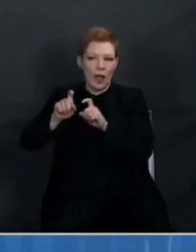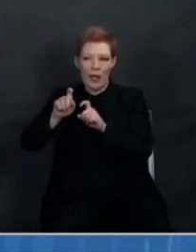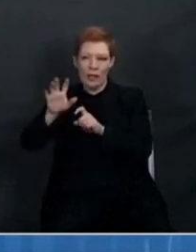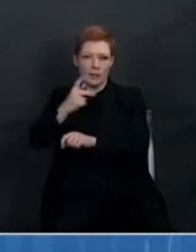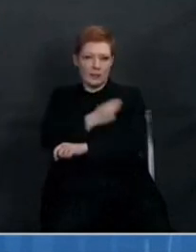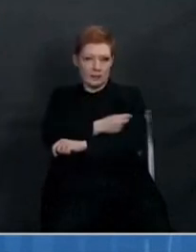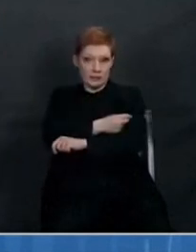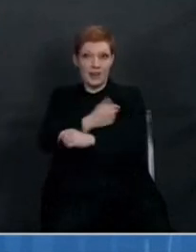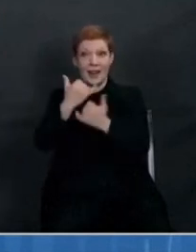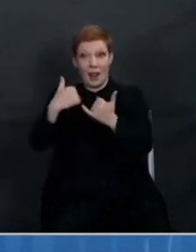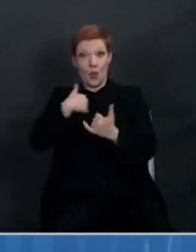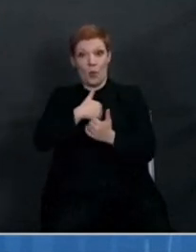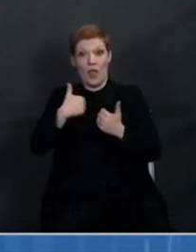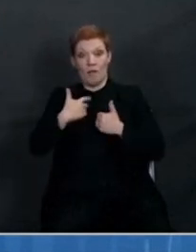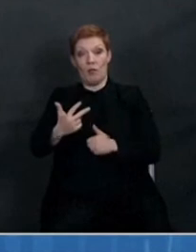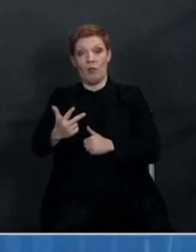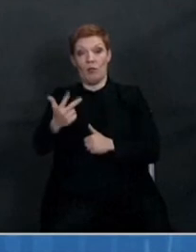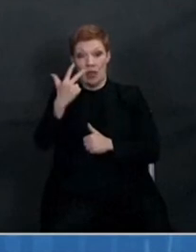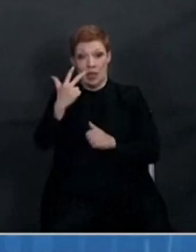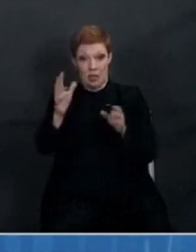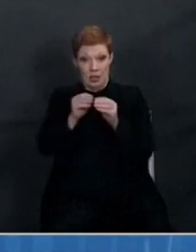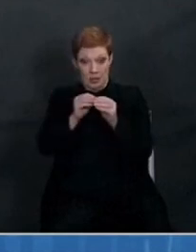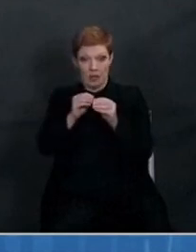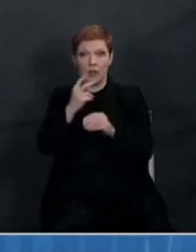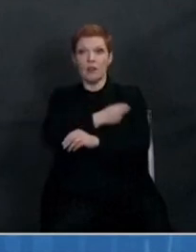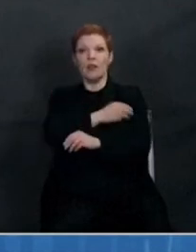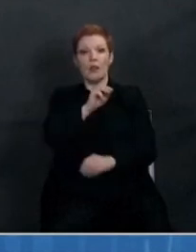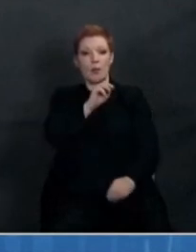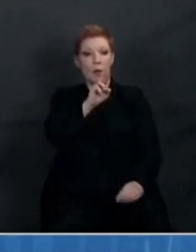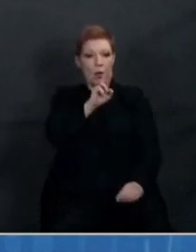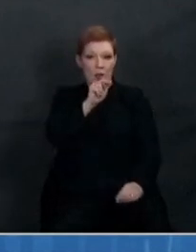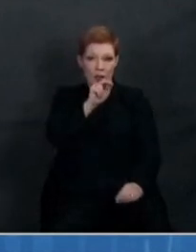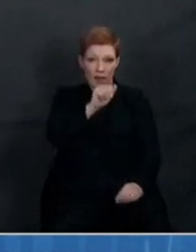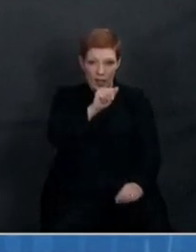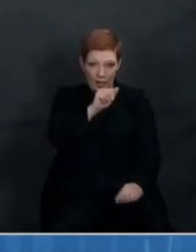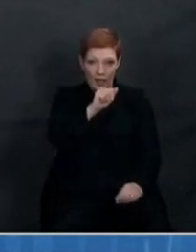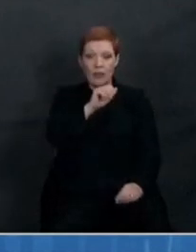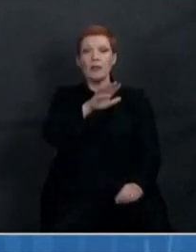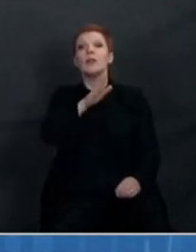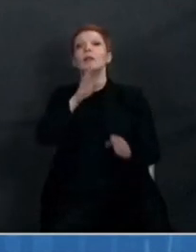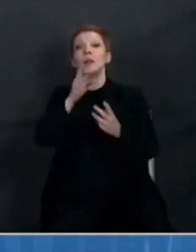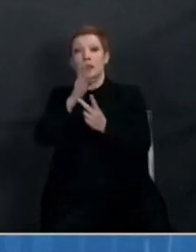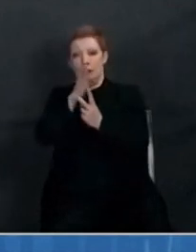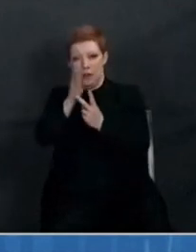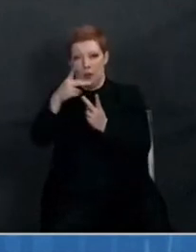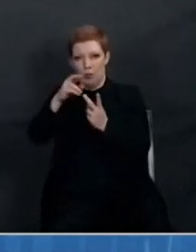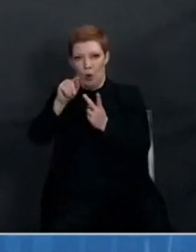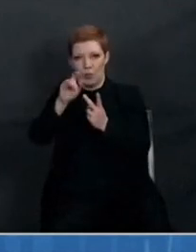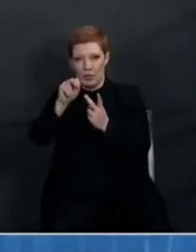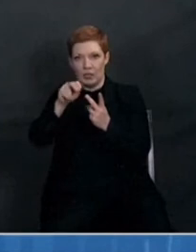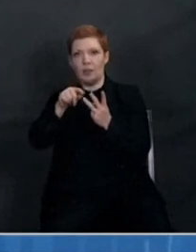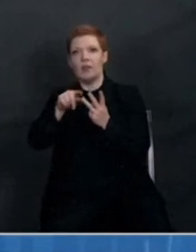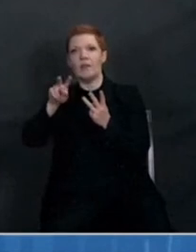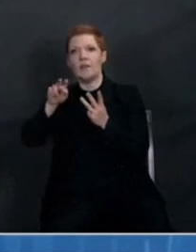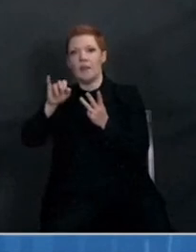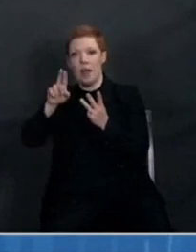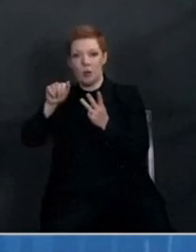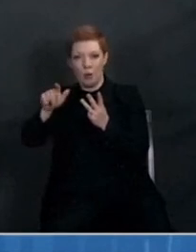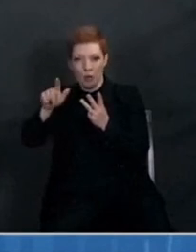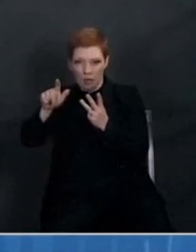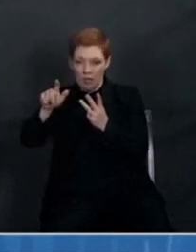separate vaccine platforms, mRNA, soluble recombinant protein, and viral vectors in the mix right